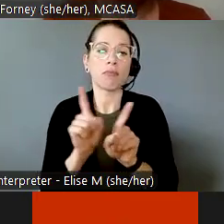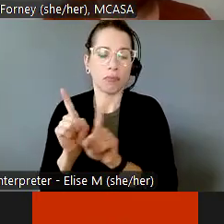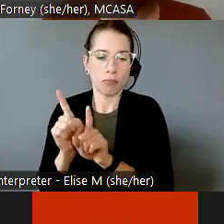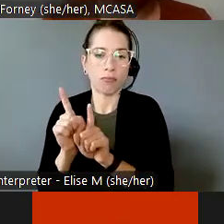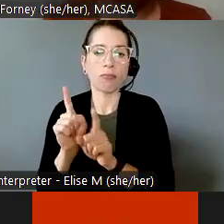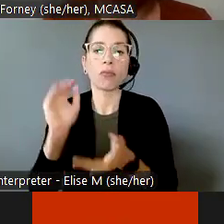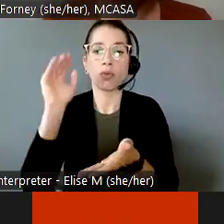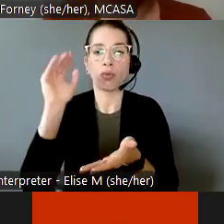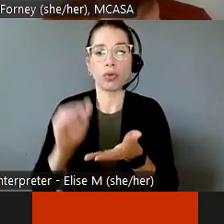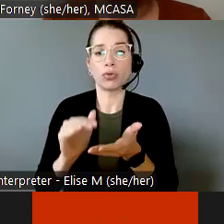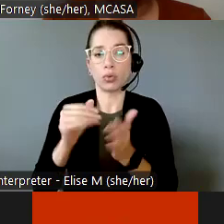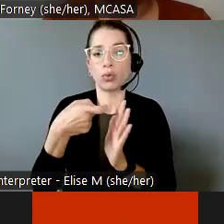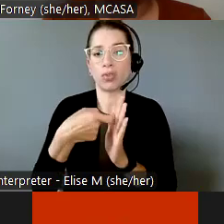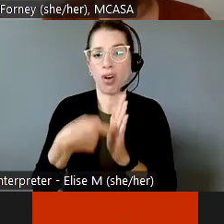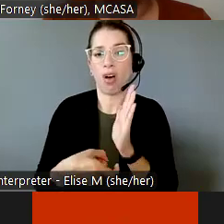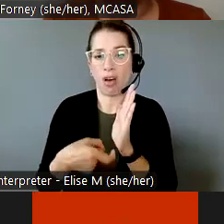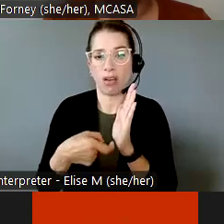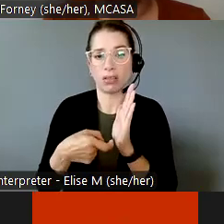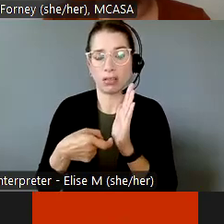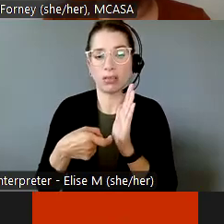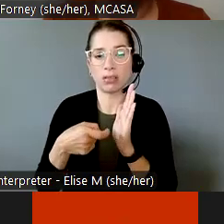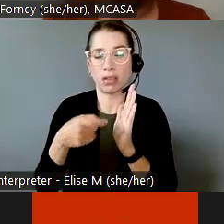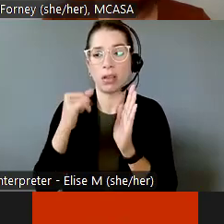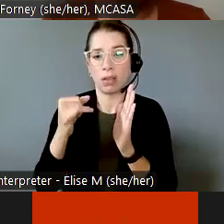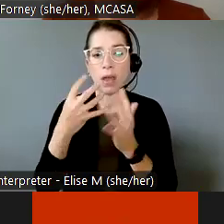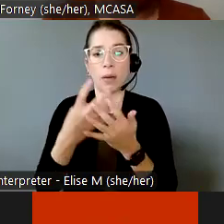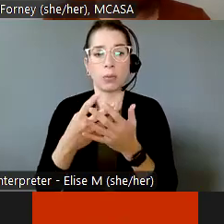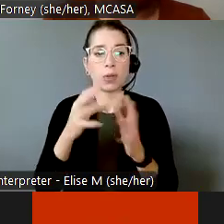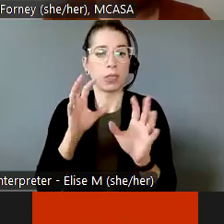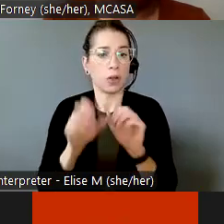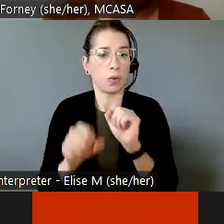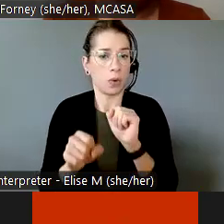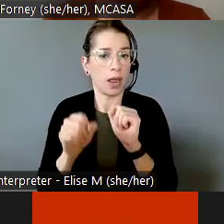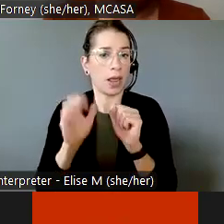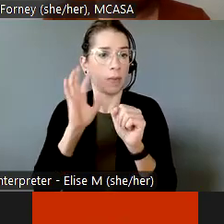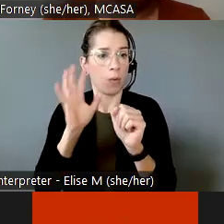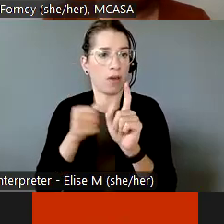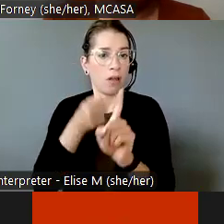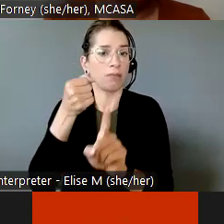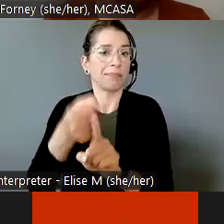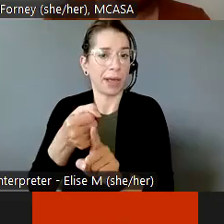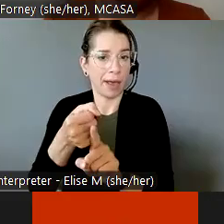reduce the costs that prison rape imposes on interstate commerce.